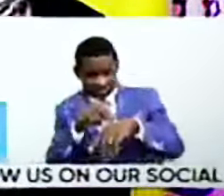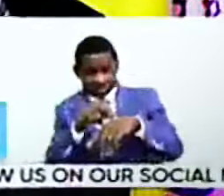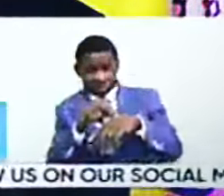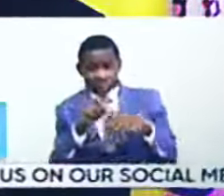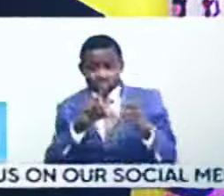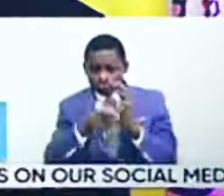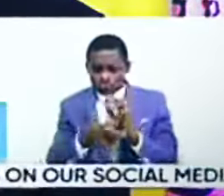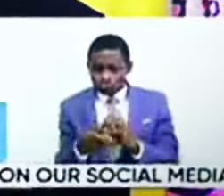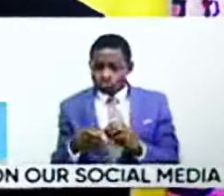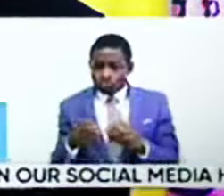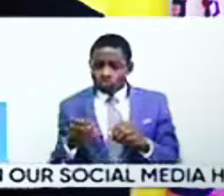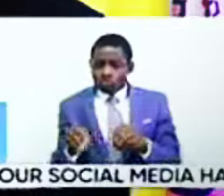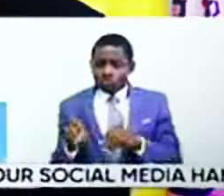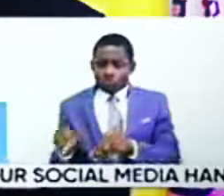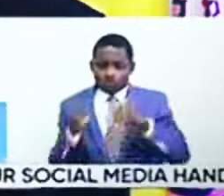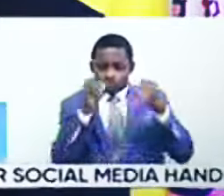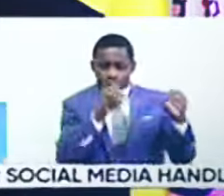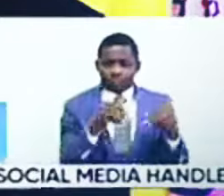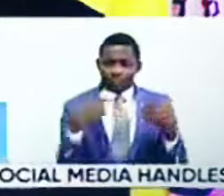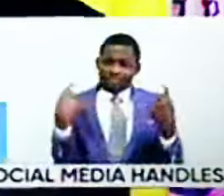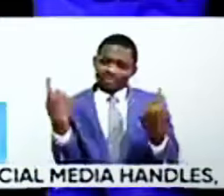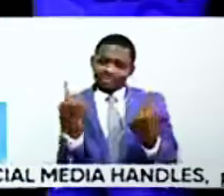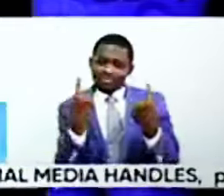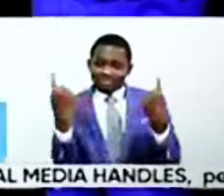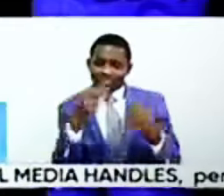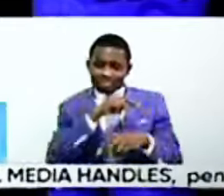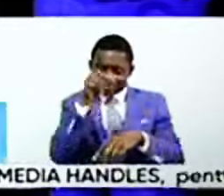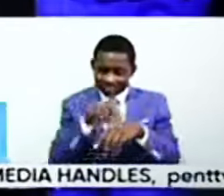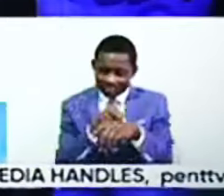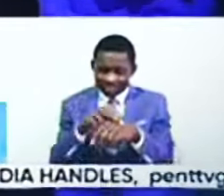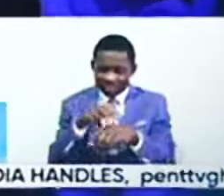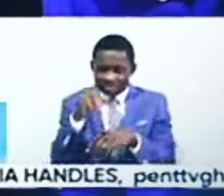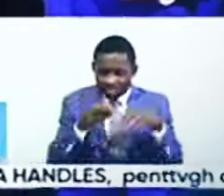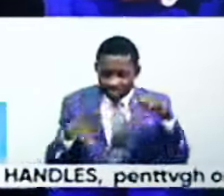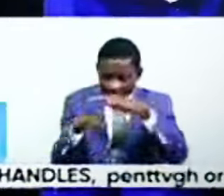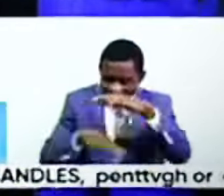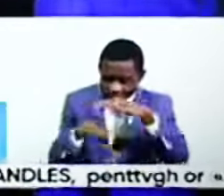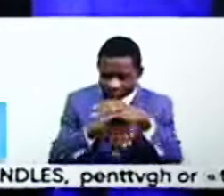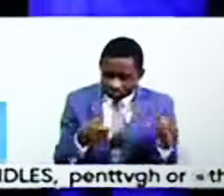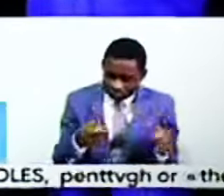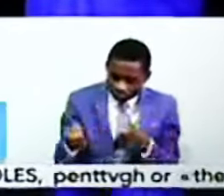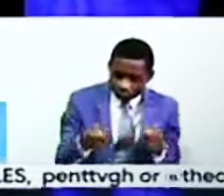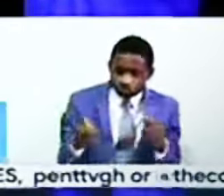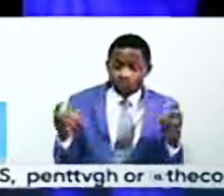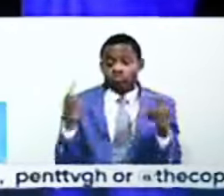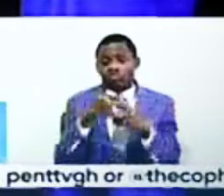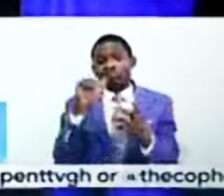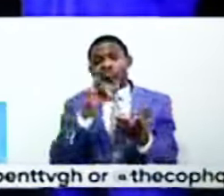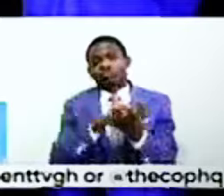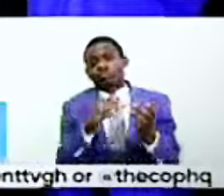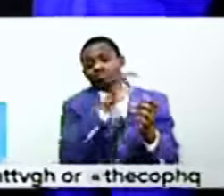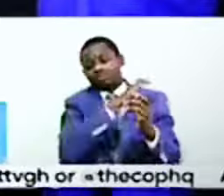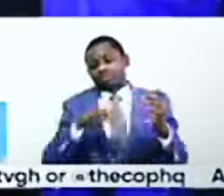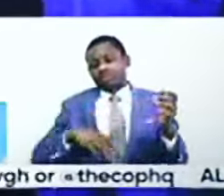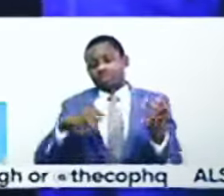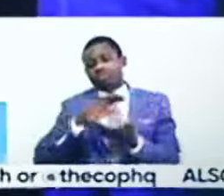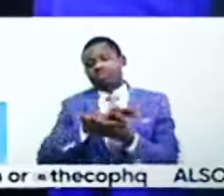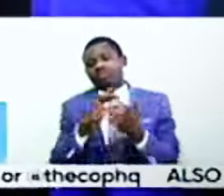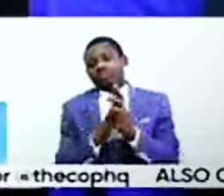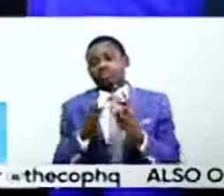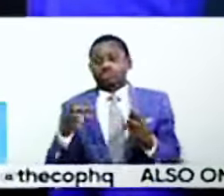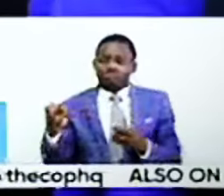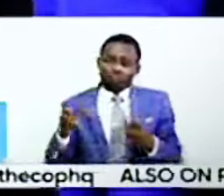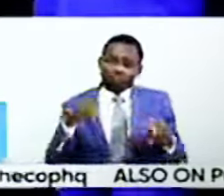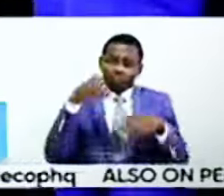under subjection so that Christ will rule in my life, not the